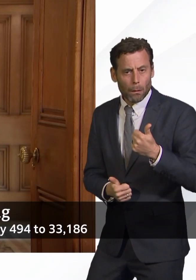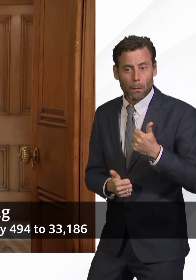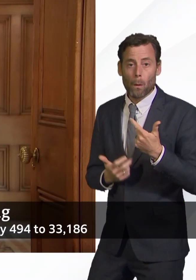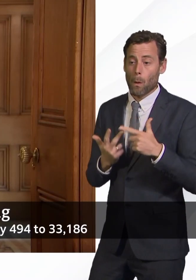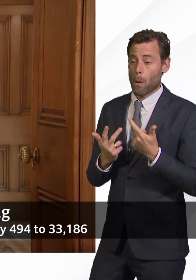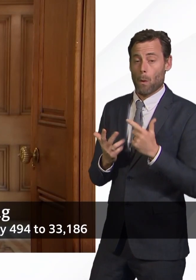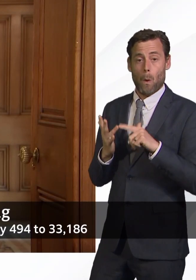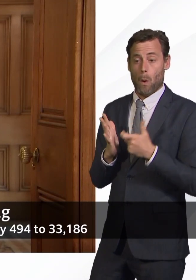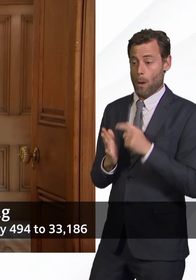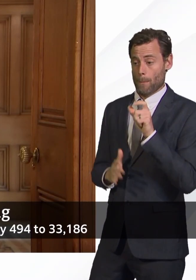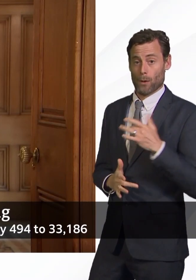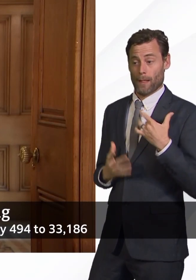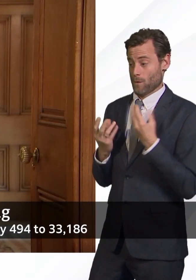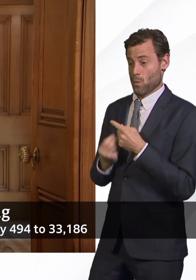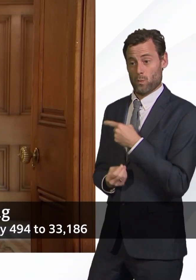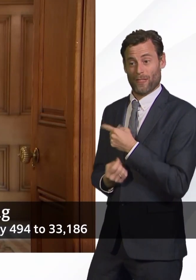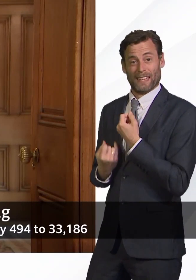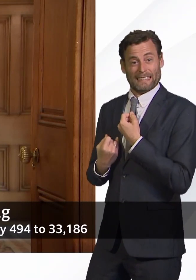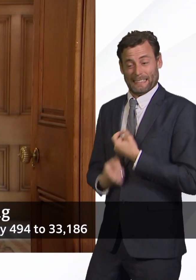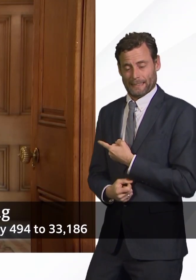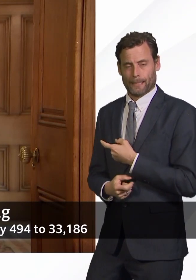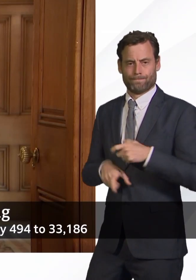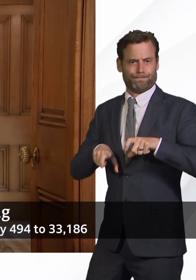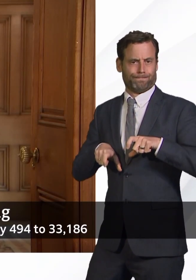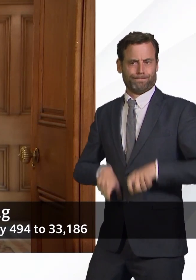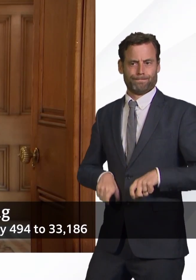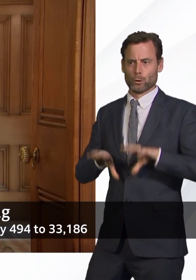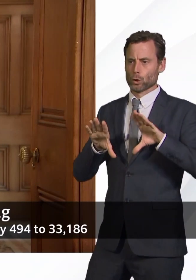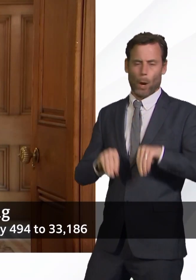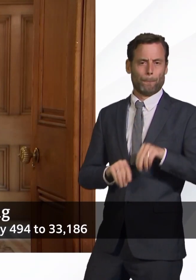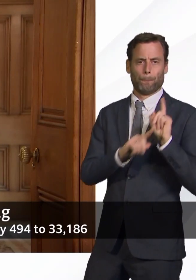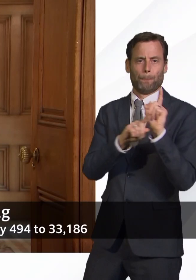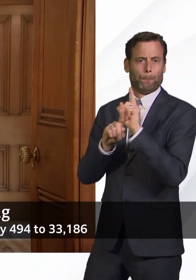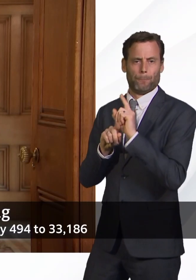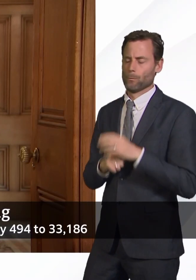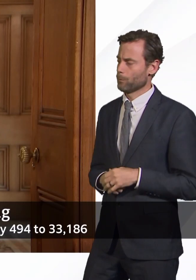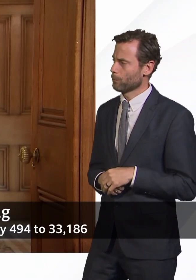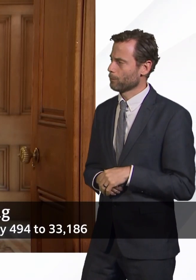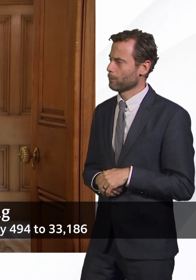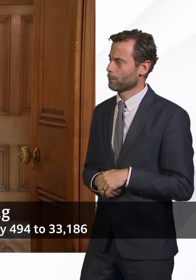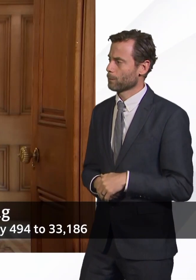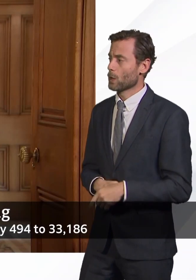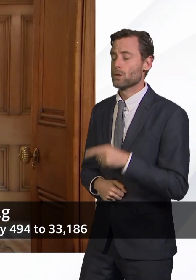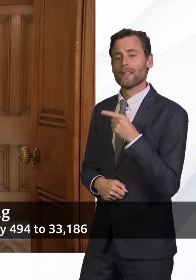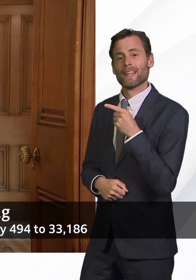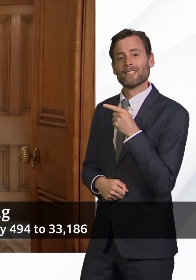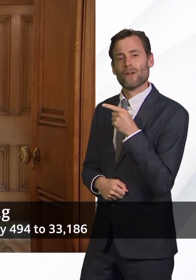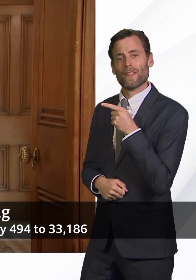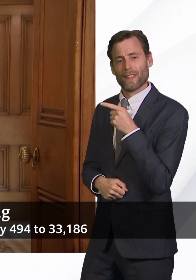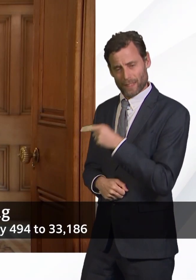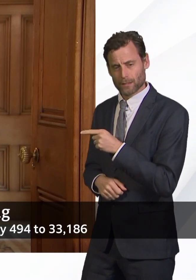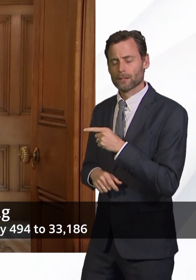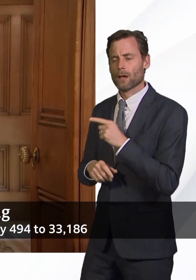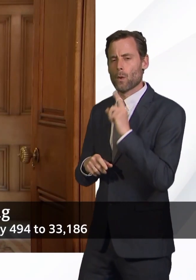to self-isolate. This slide sets out some of the activities you can now do. And as I'll come on